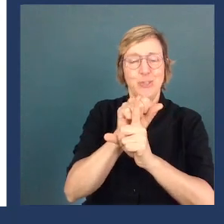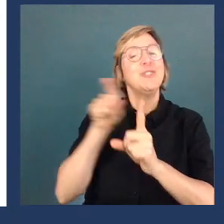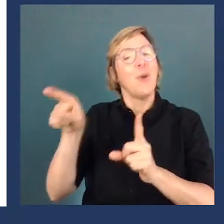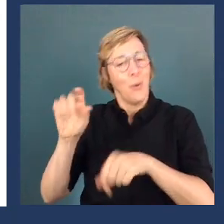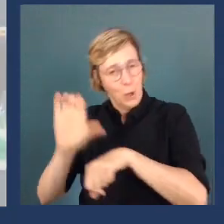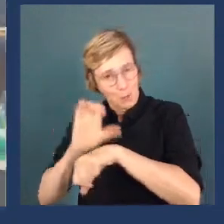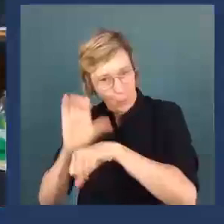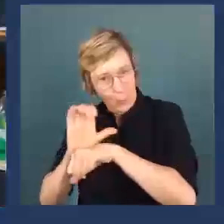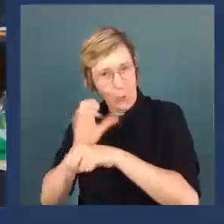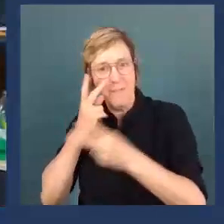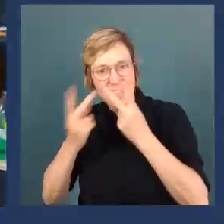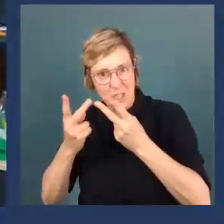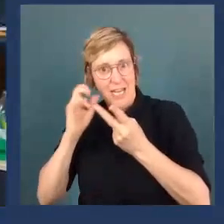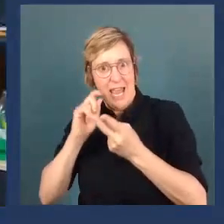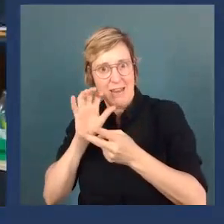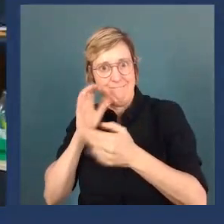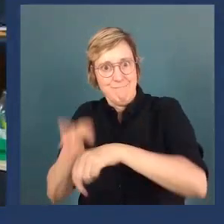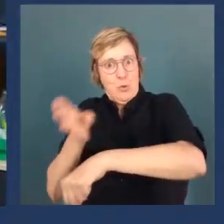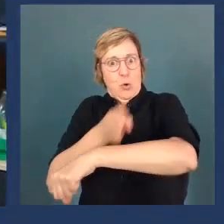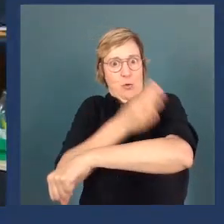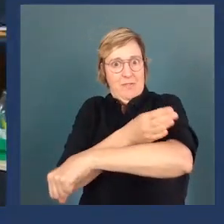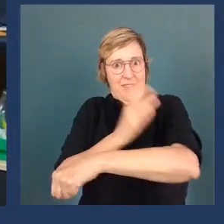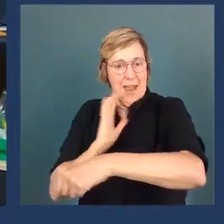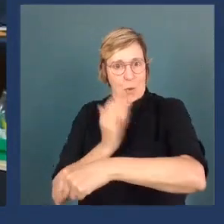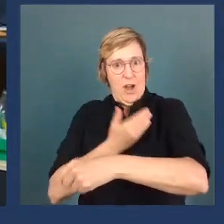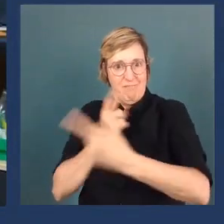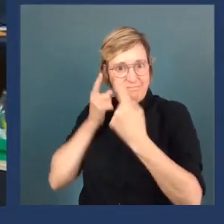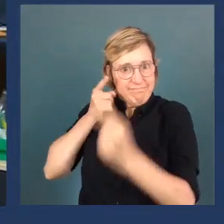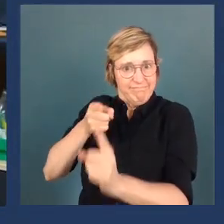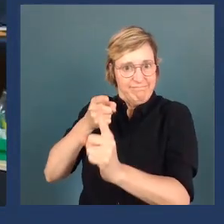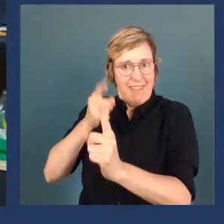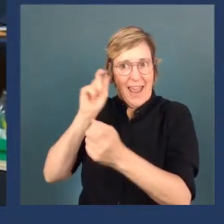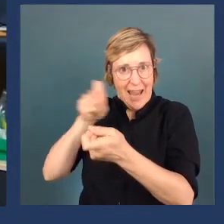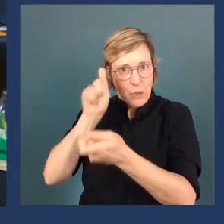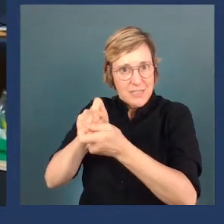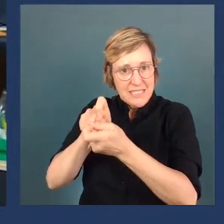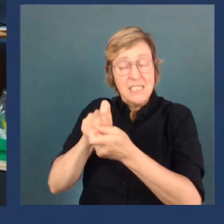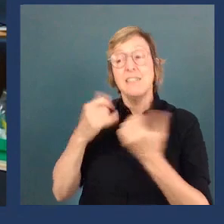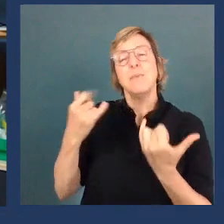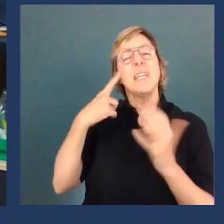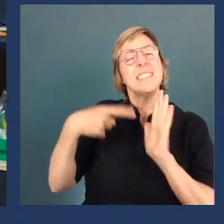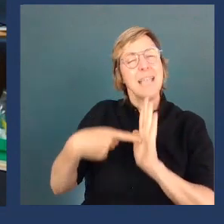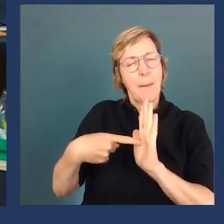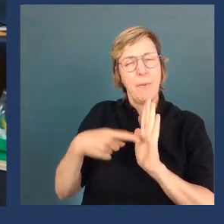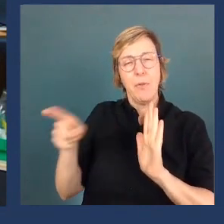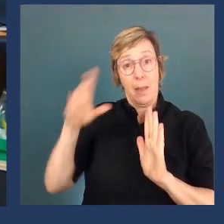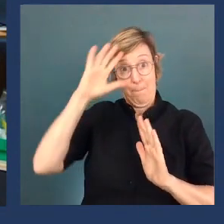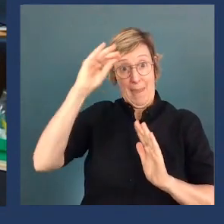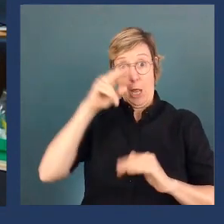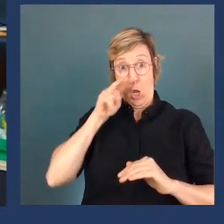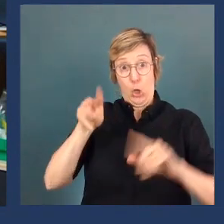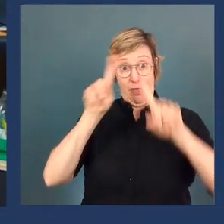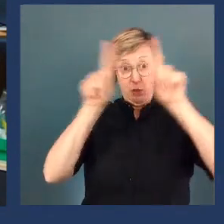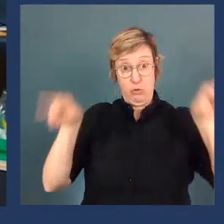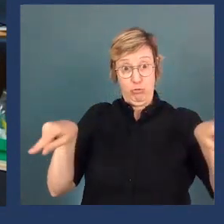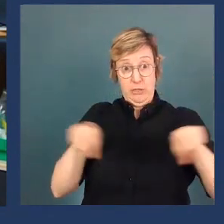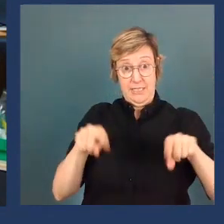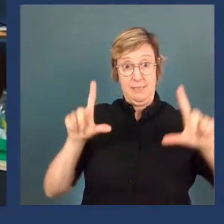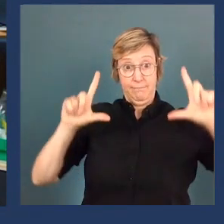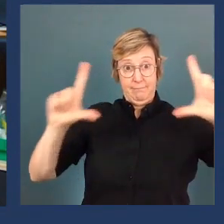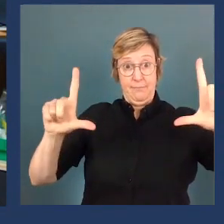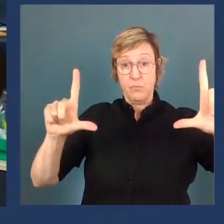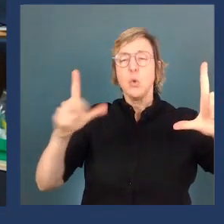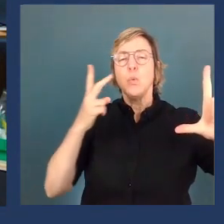improve accuracy. This example is one output from our algorithm. So we have a gentleman looking at the screen, and the dark